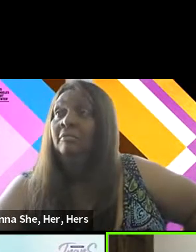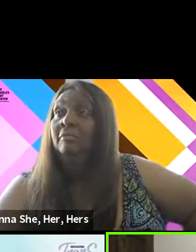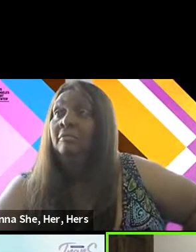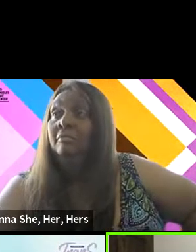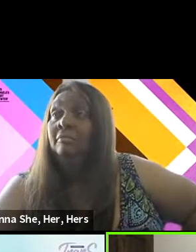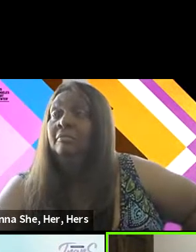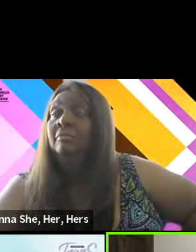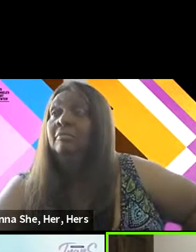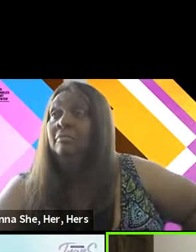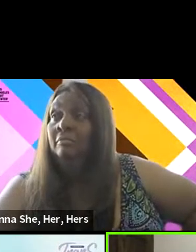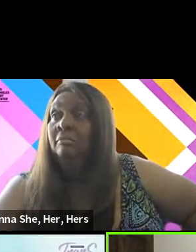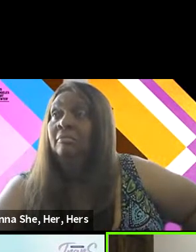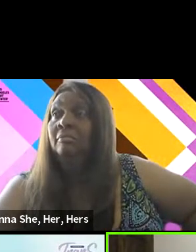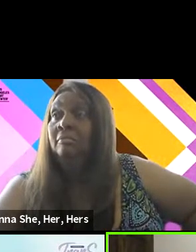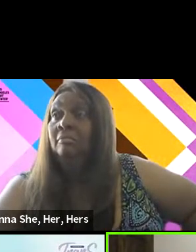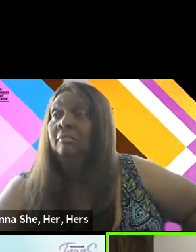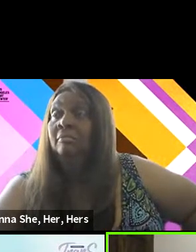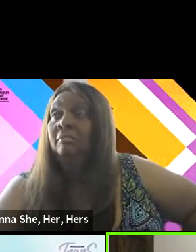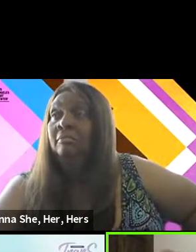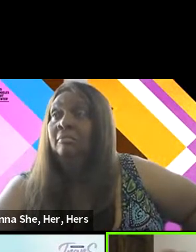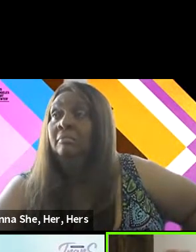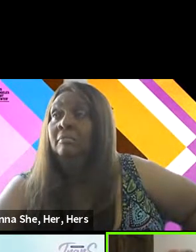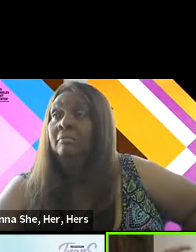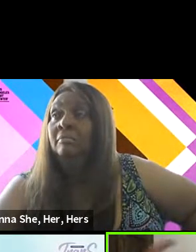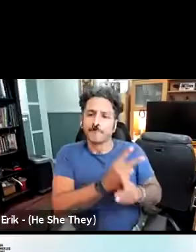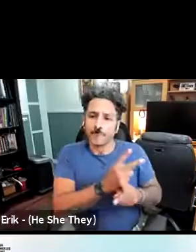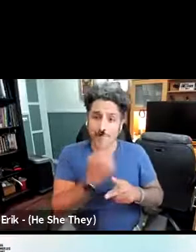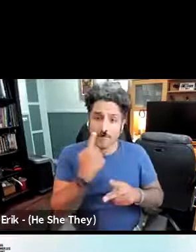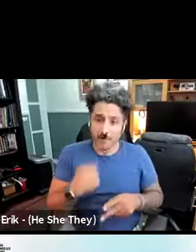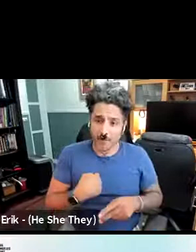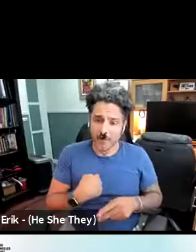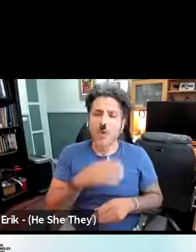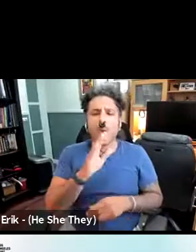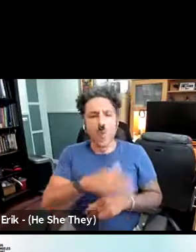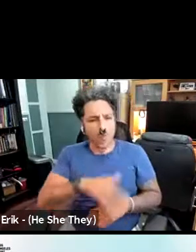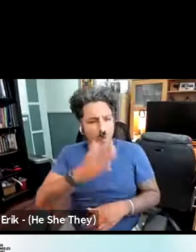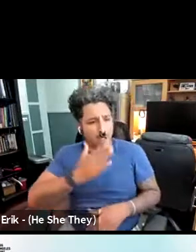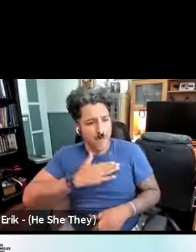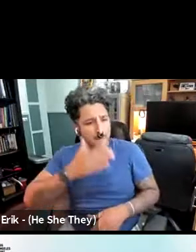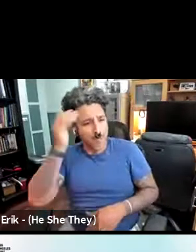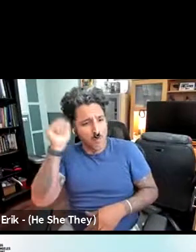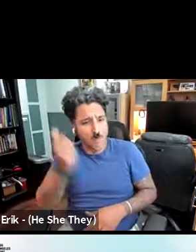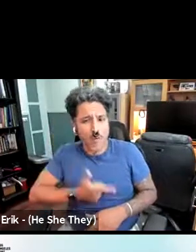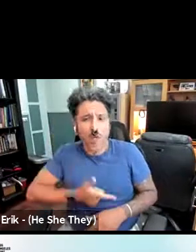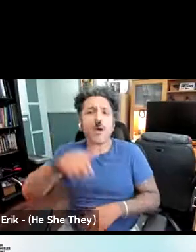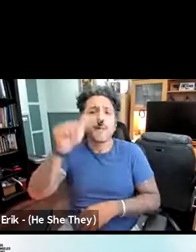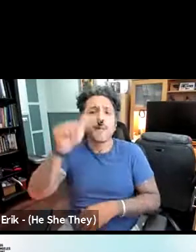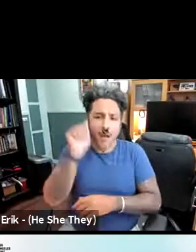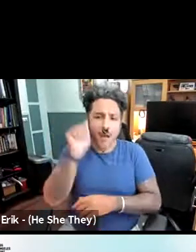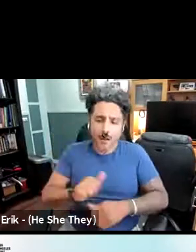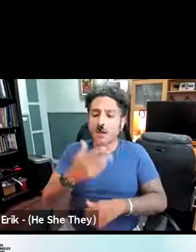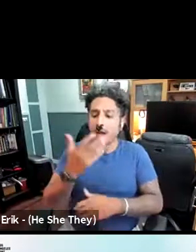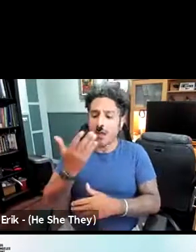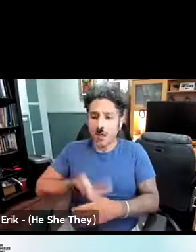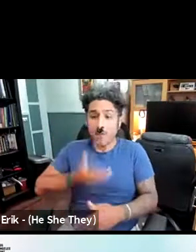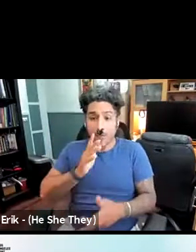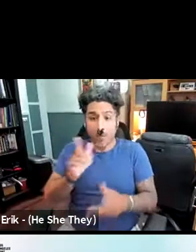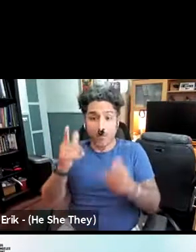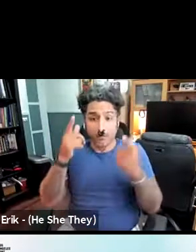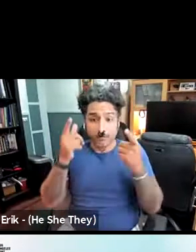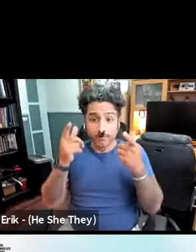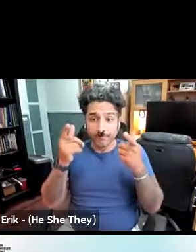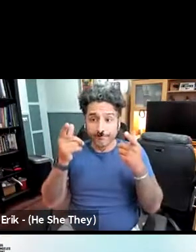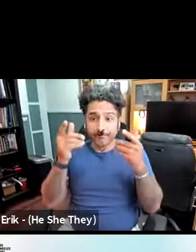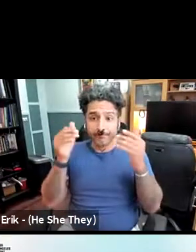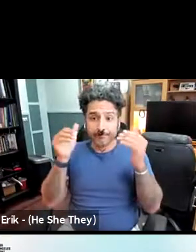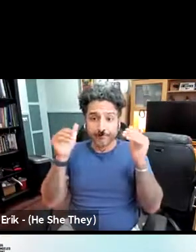for me, that cared for me, that showed me, yo, I'm your brother, I'm your auntie, I'm your sibling. And